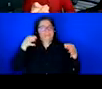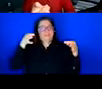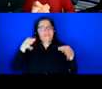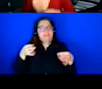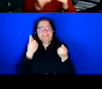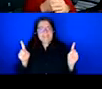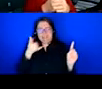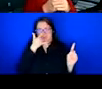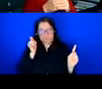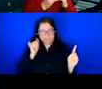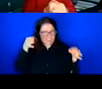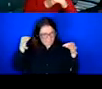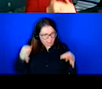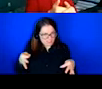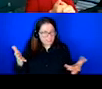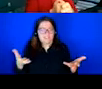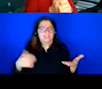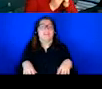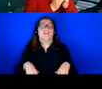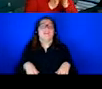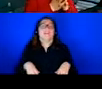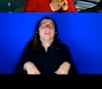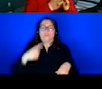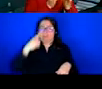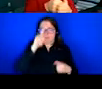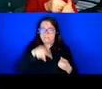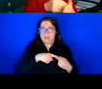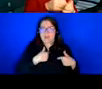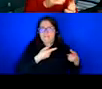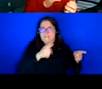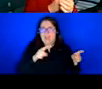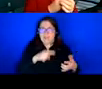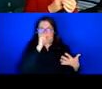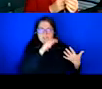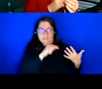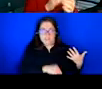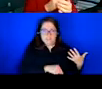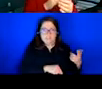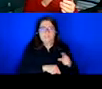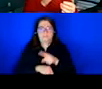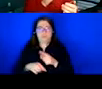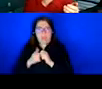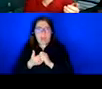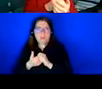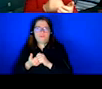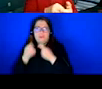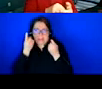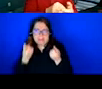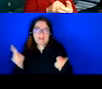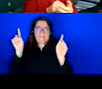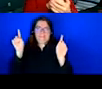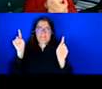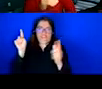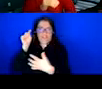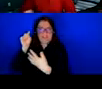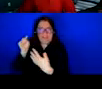we haven't done. And it's always good to kind of move forward to make sure that we're focusing on how we can accomplishly